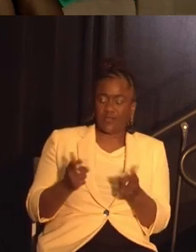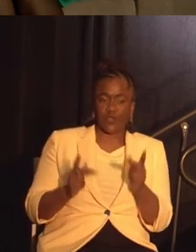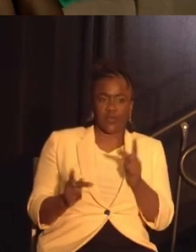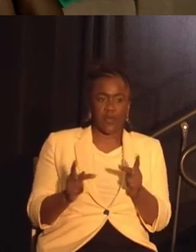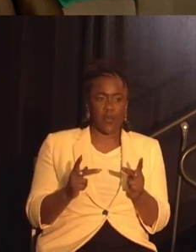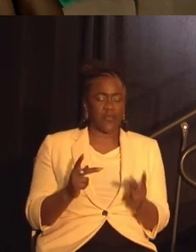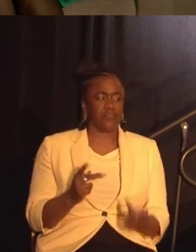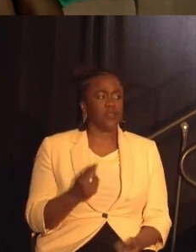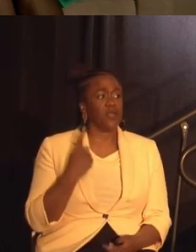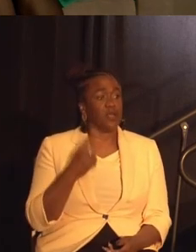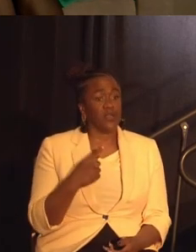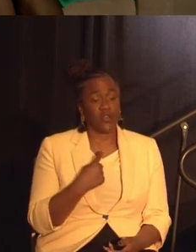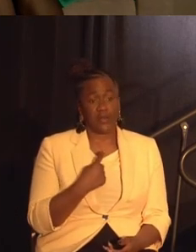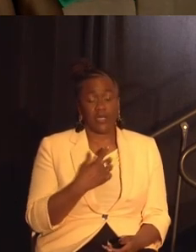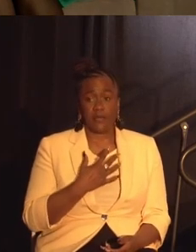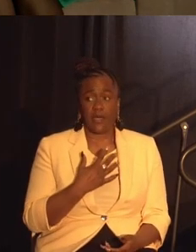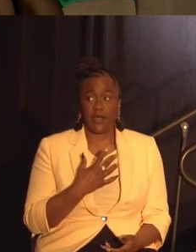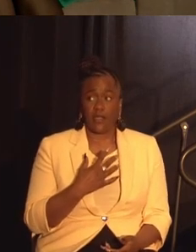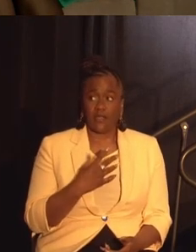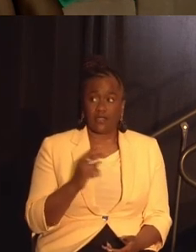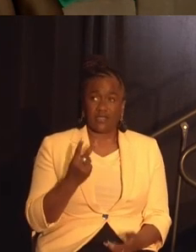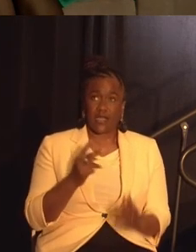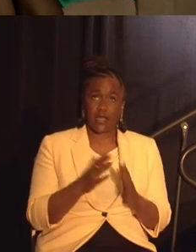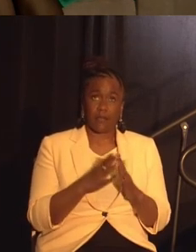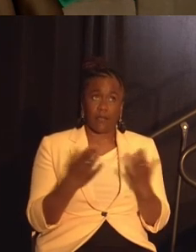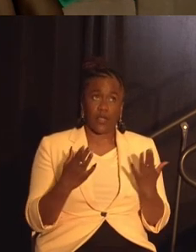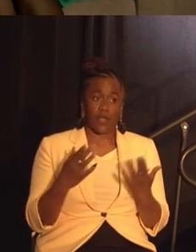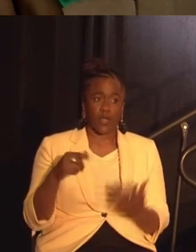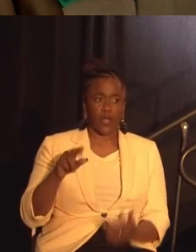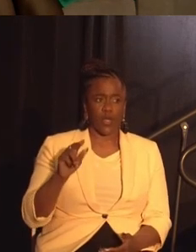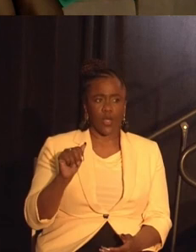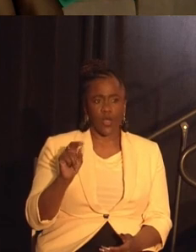me, you know, my second book of poems,